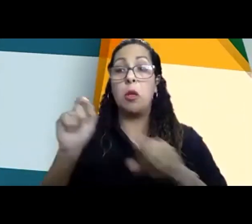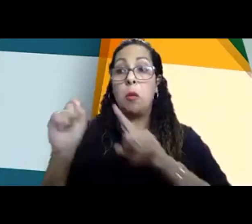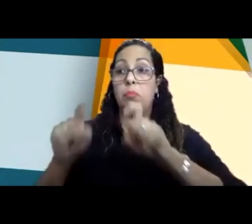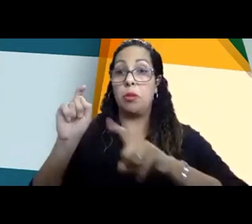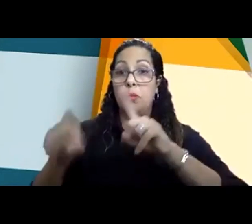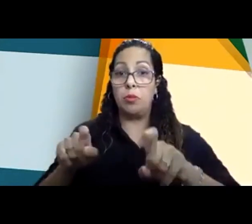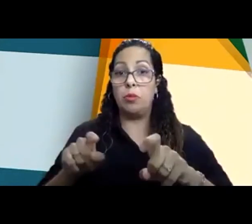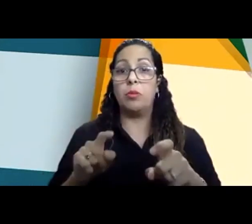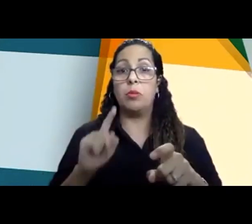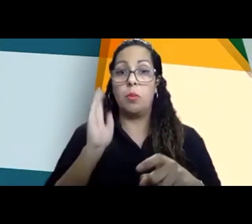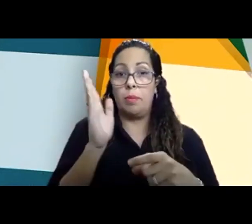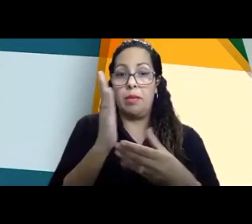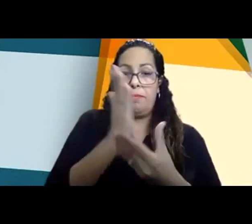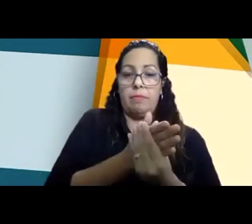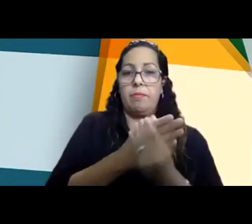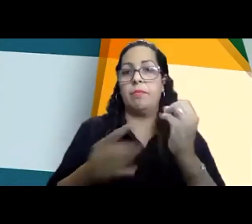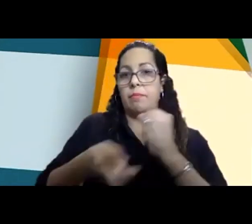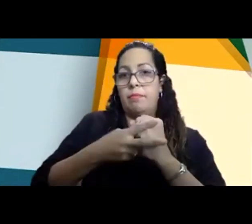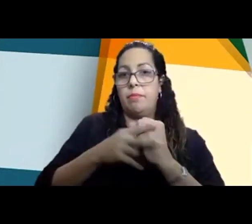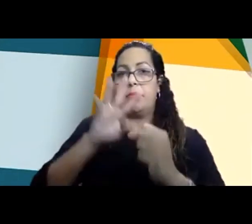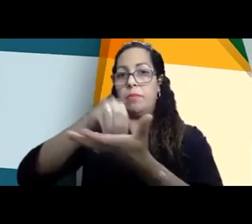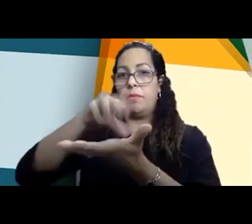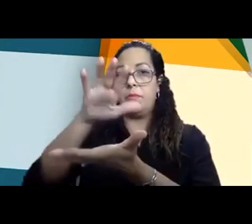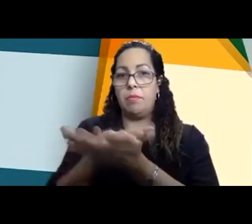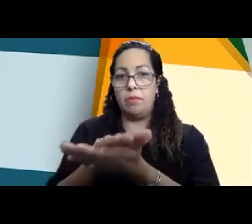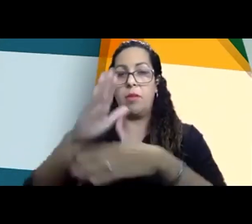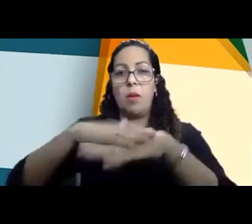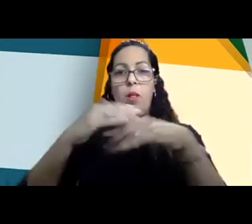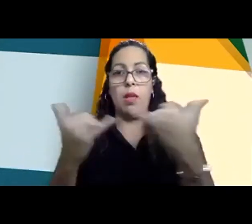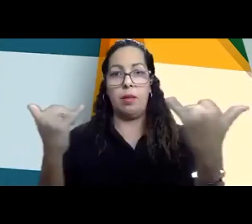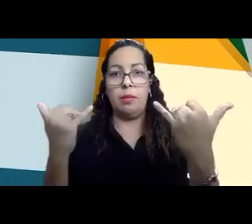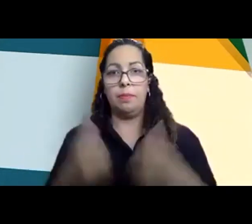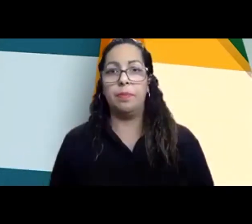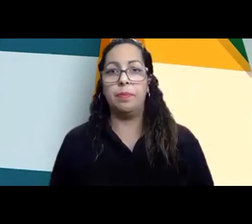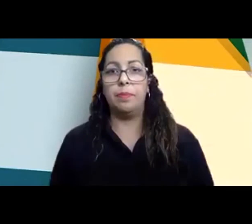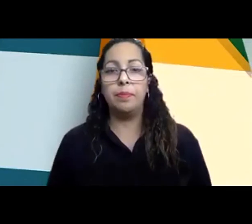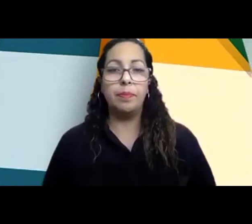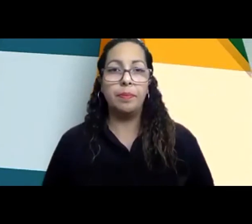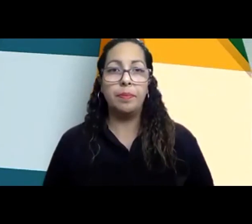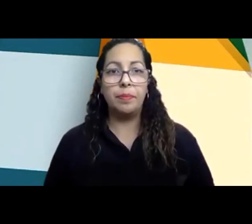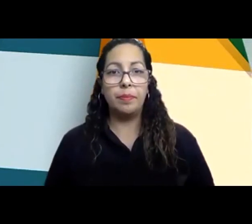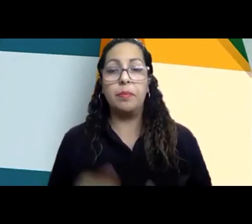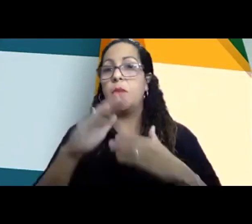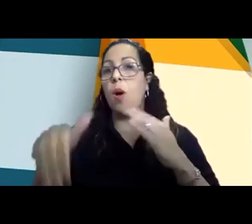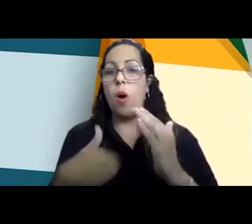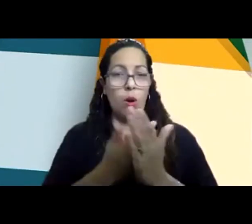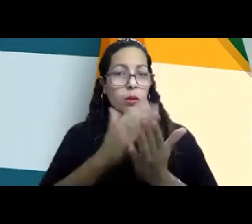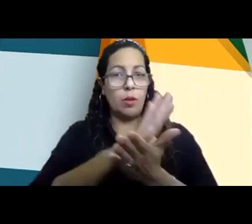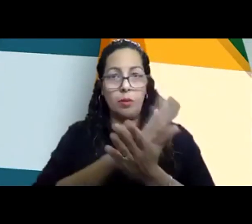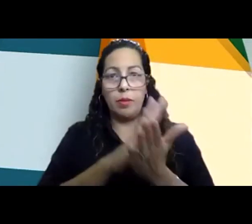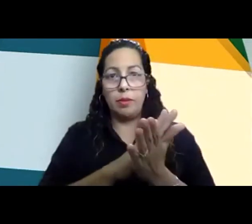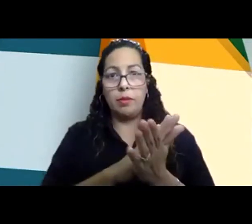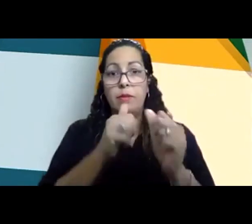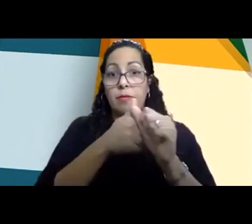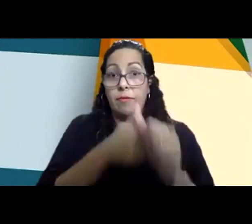addenda and will be posted in the CDBG-DR website. All procurement documents pertaining to the